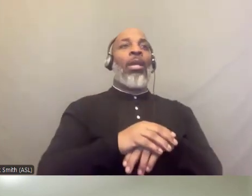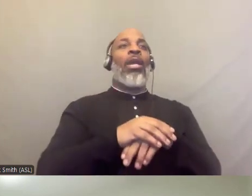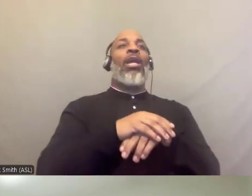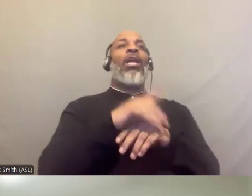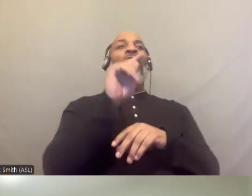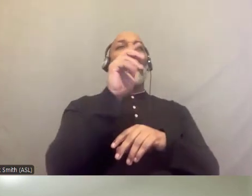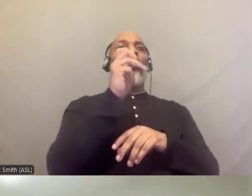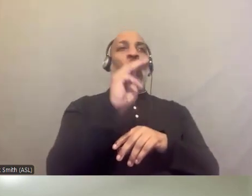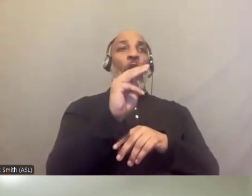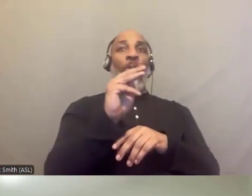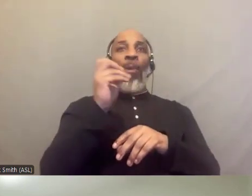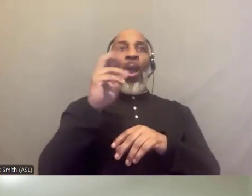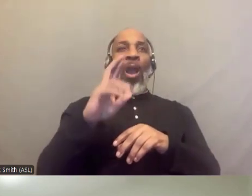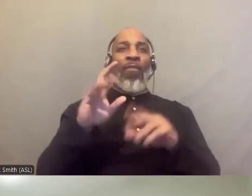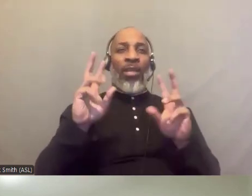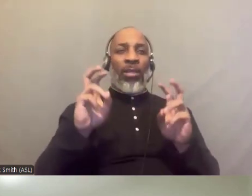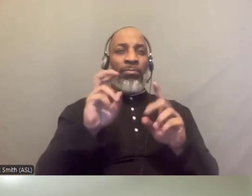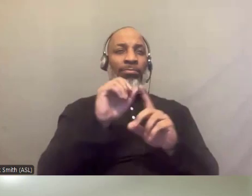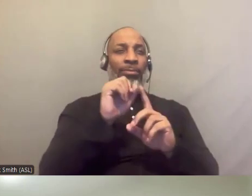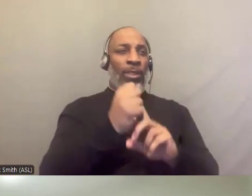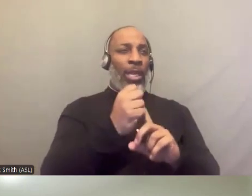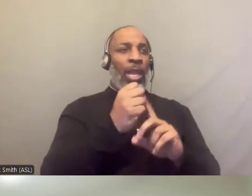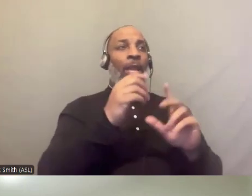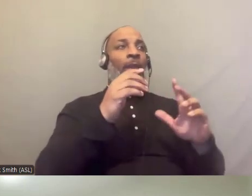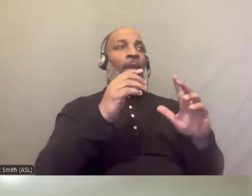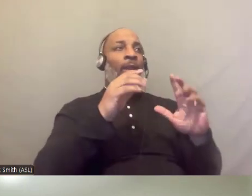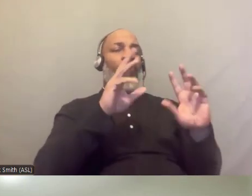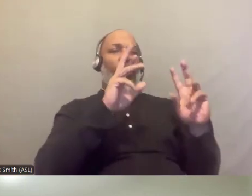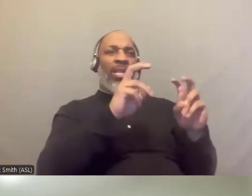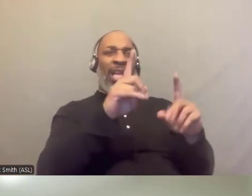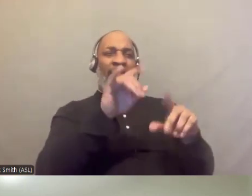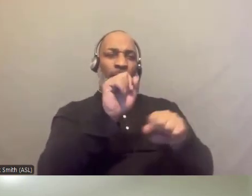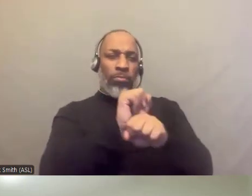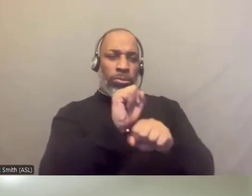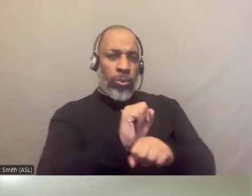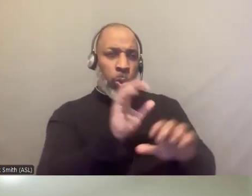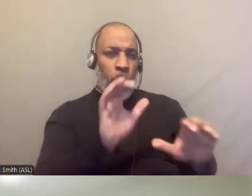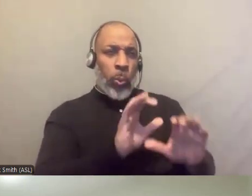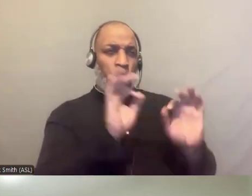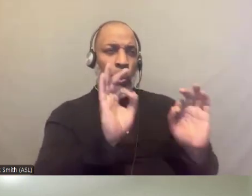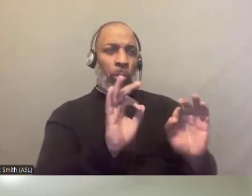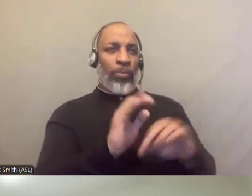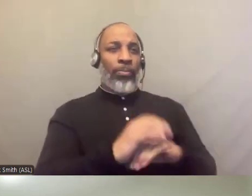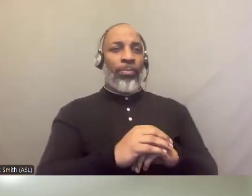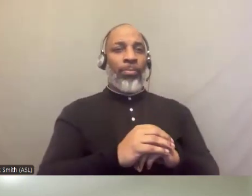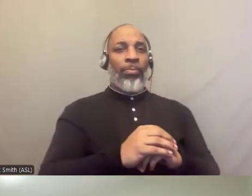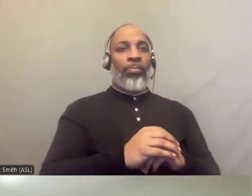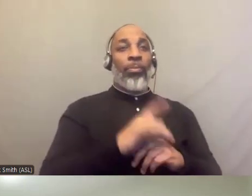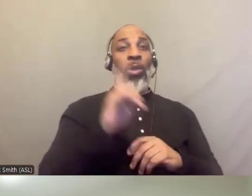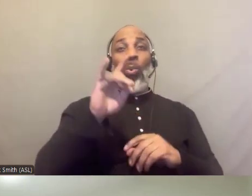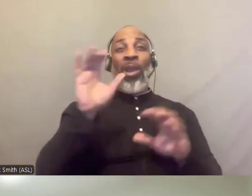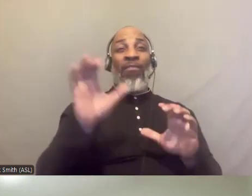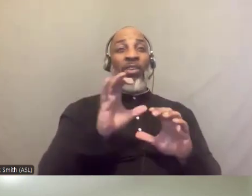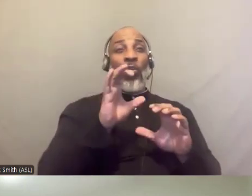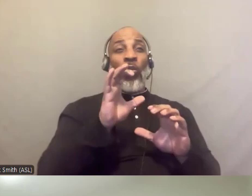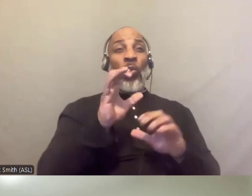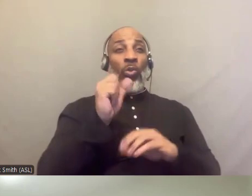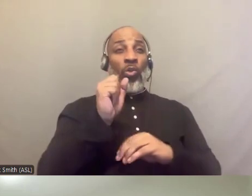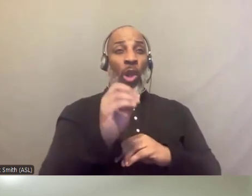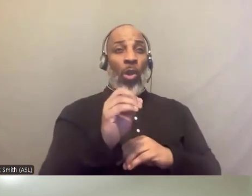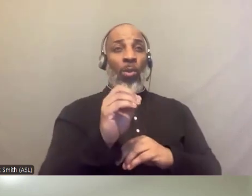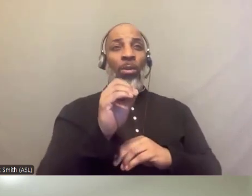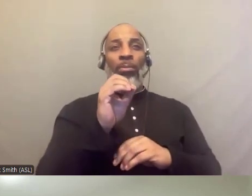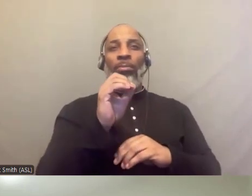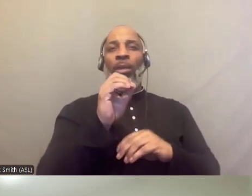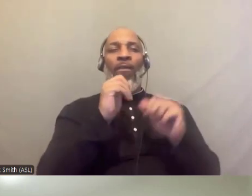position. The job has to be performed correctly and within the employer's expectations. You have to do so following